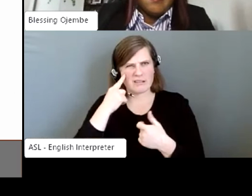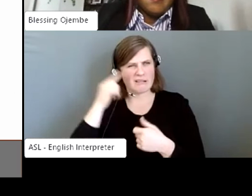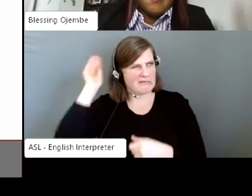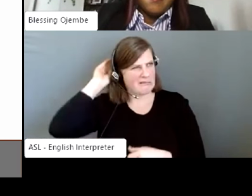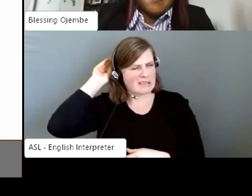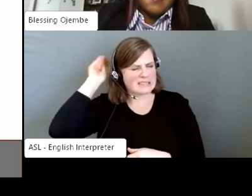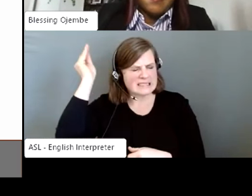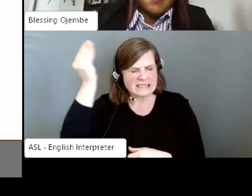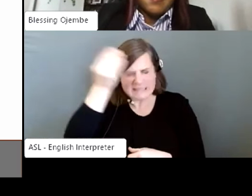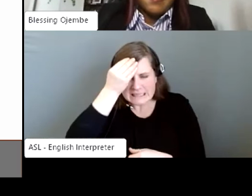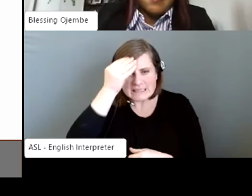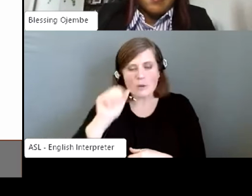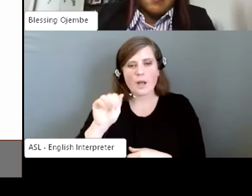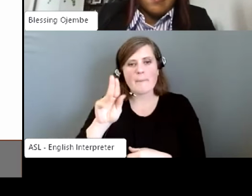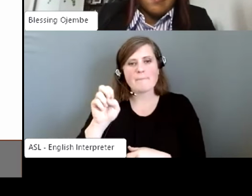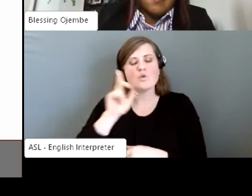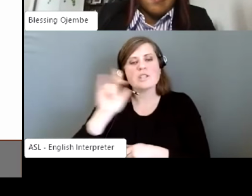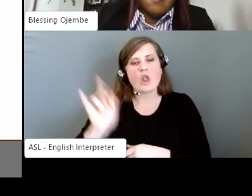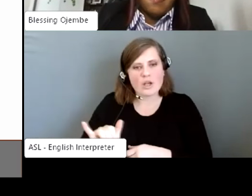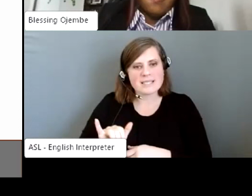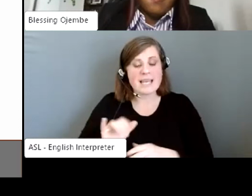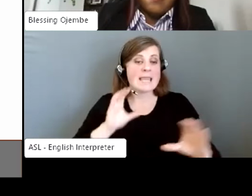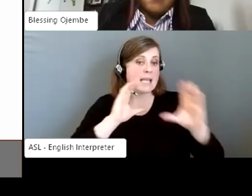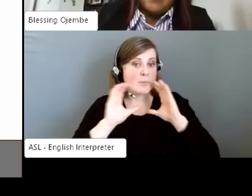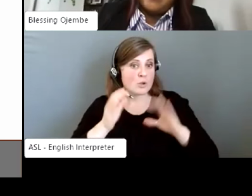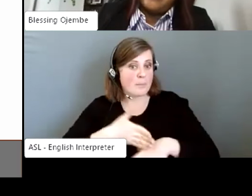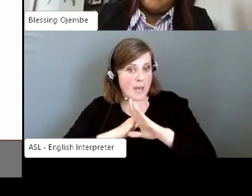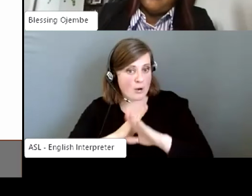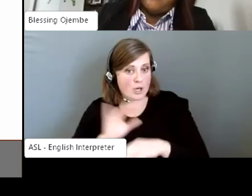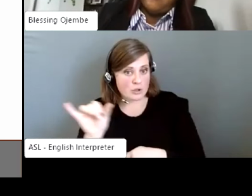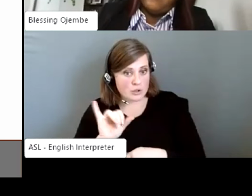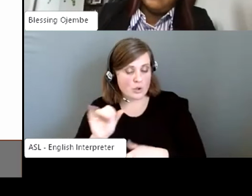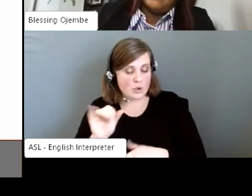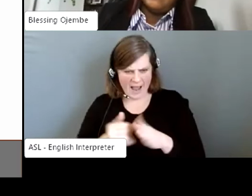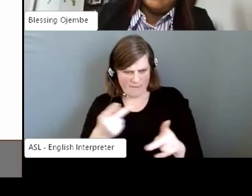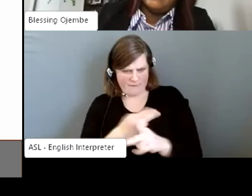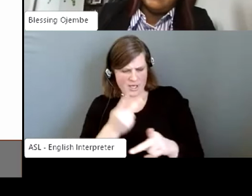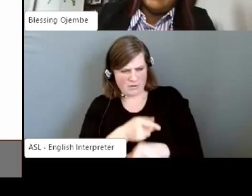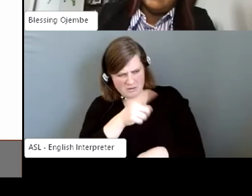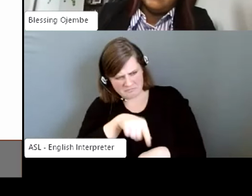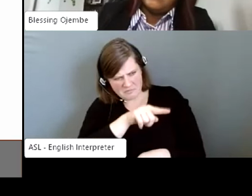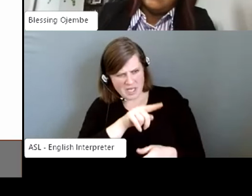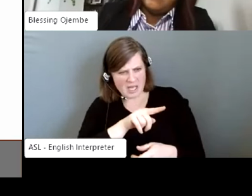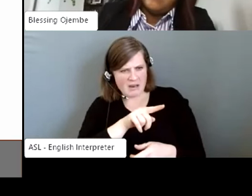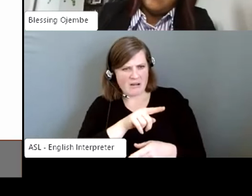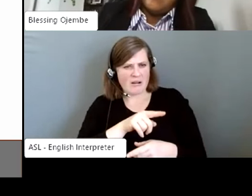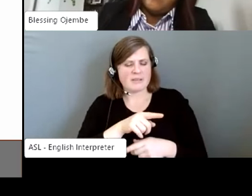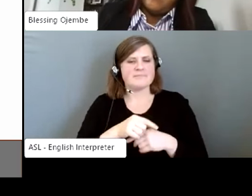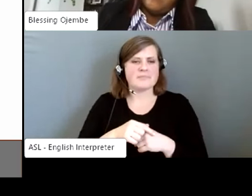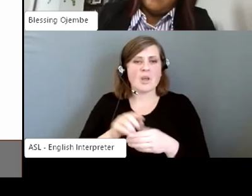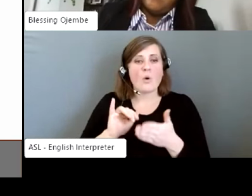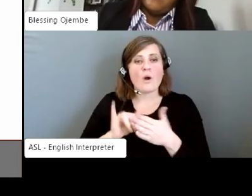of abuse, while communication difficulty may also hinder the ability to articulate concerns or probably seek